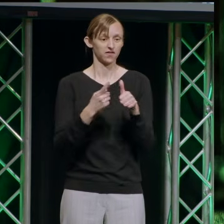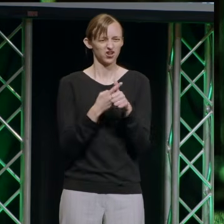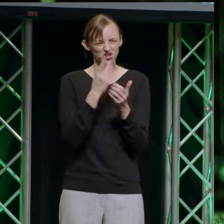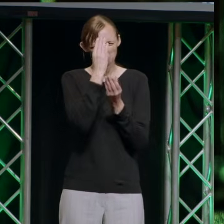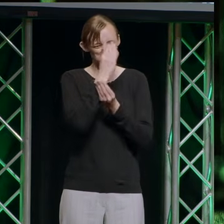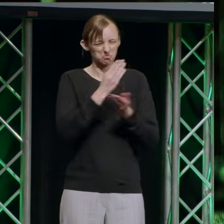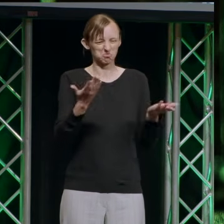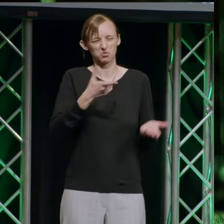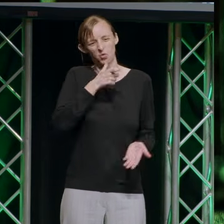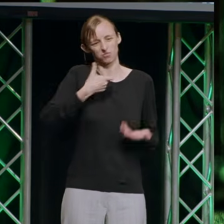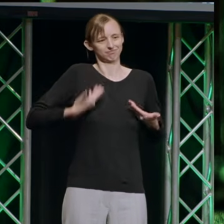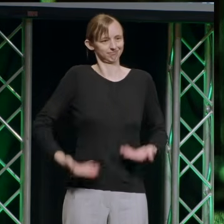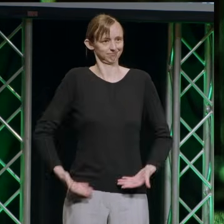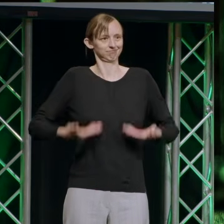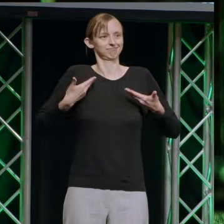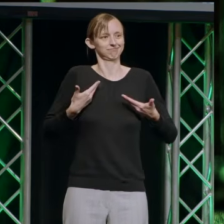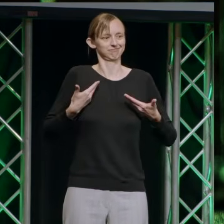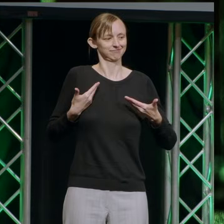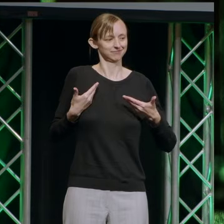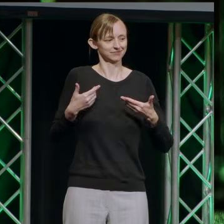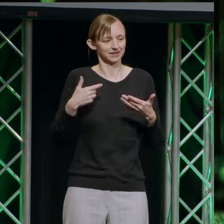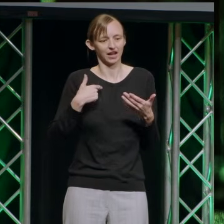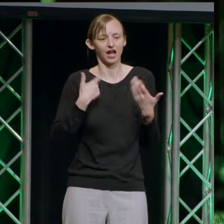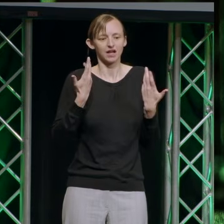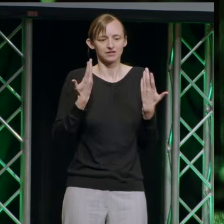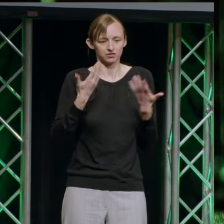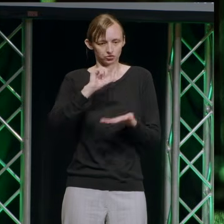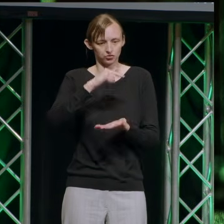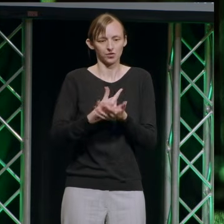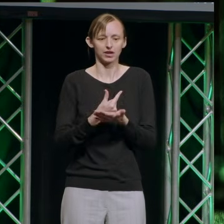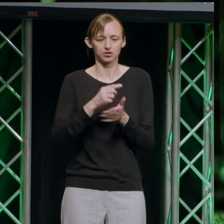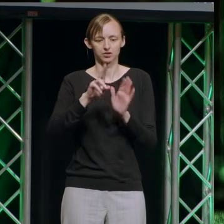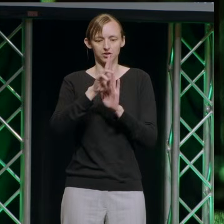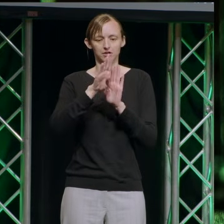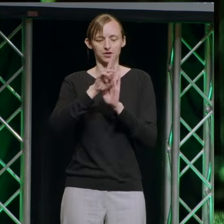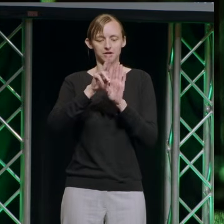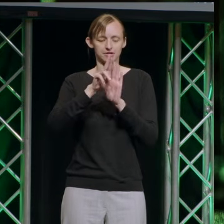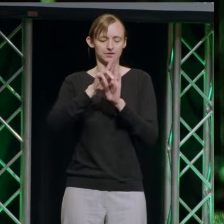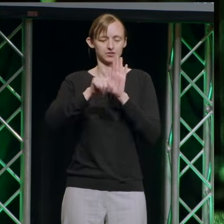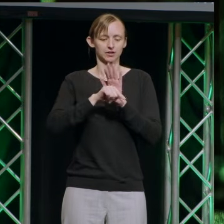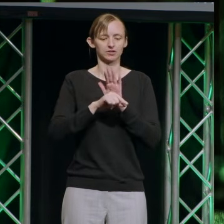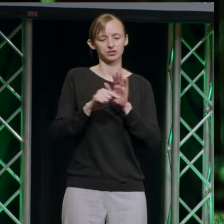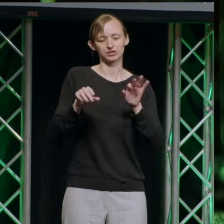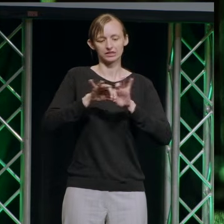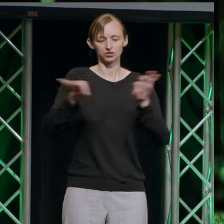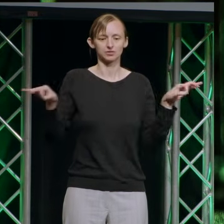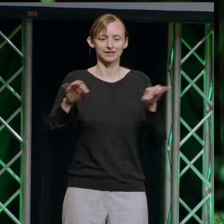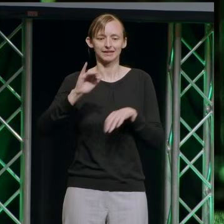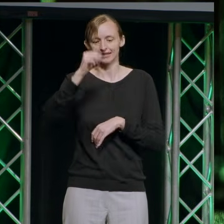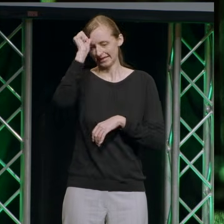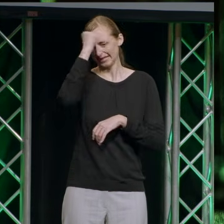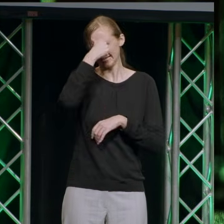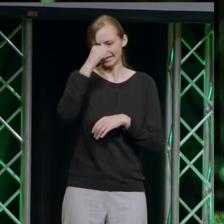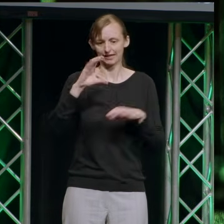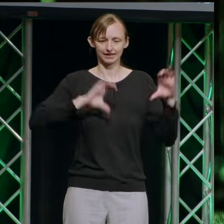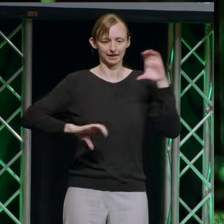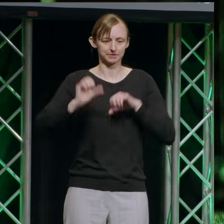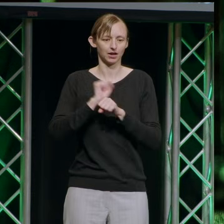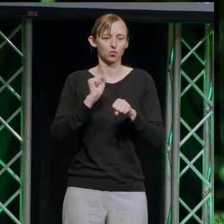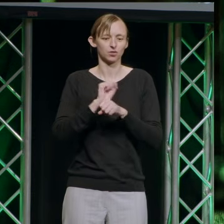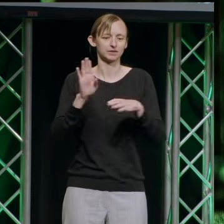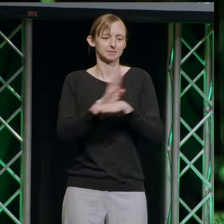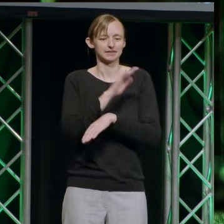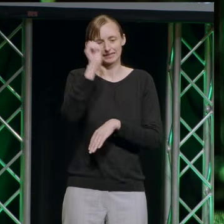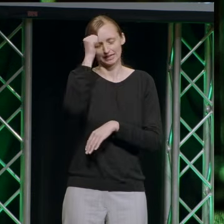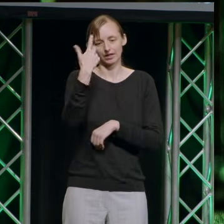bit about myself. So I completed my undergraduate degree in India in chemistry, and then I worked in corporate India for 3 years.